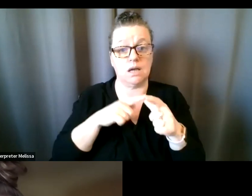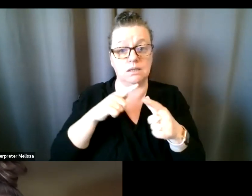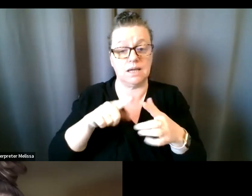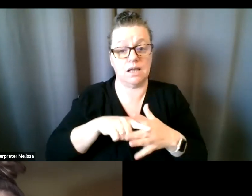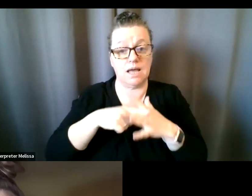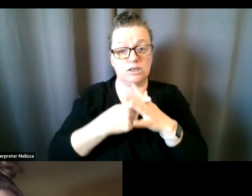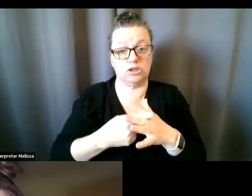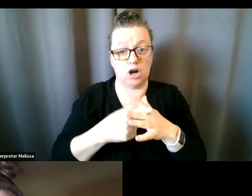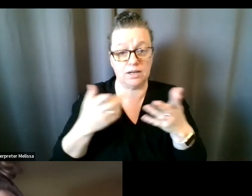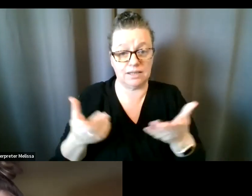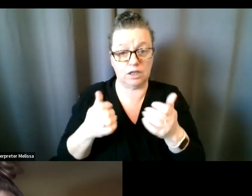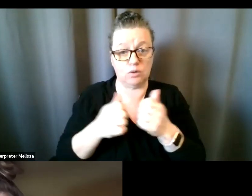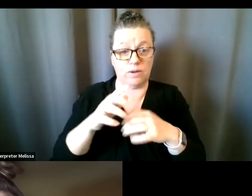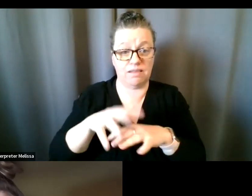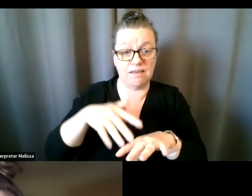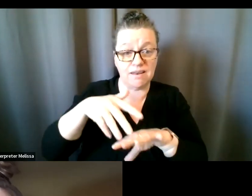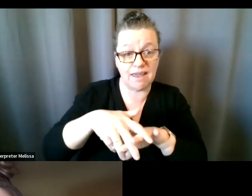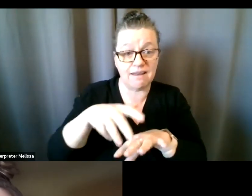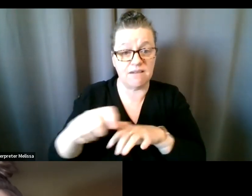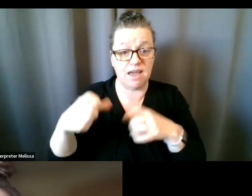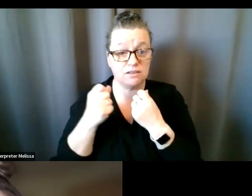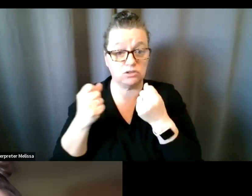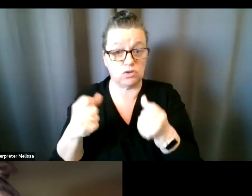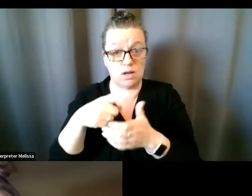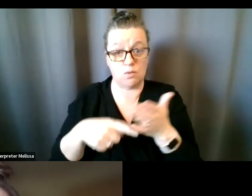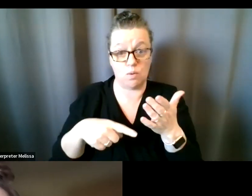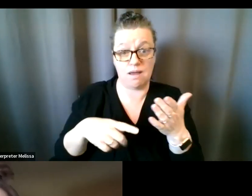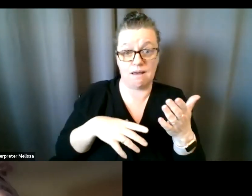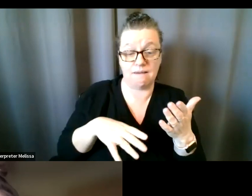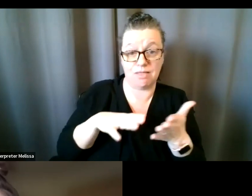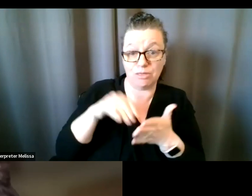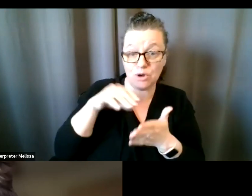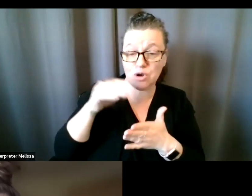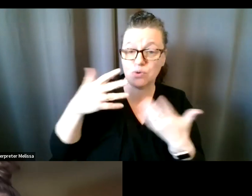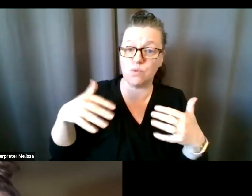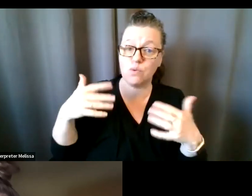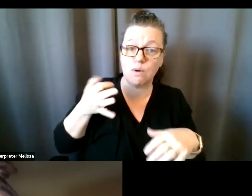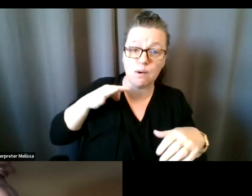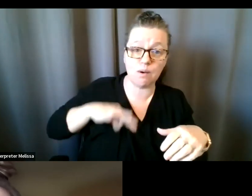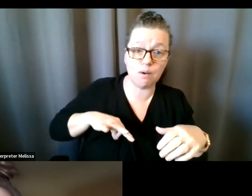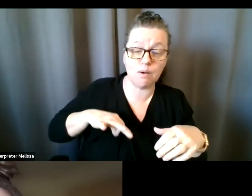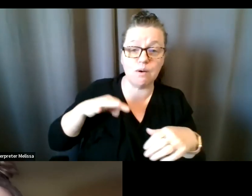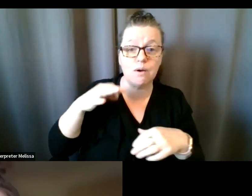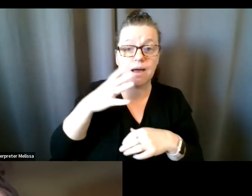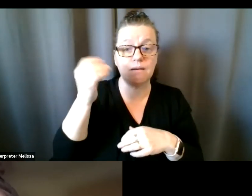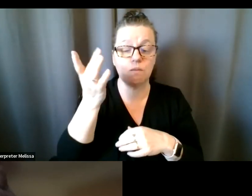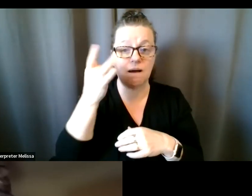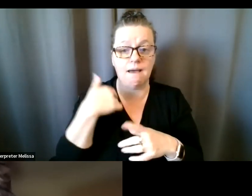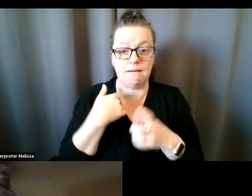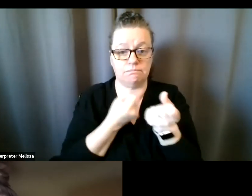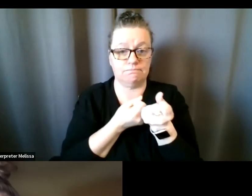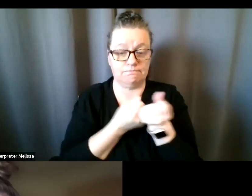Native and Strong. And what I've learned is how beneficial, it is and why I support